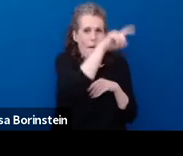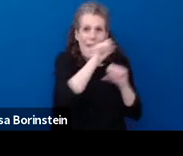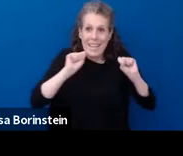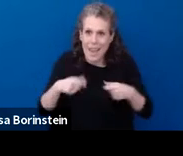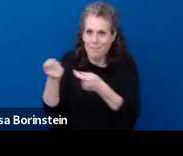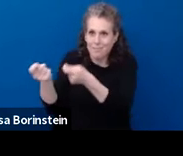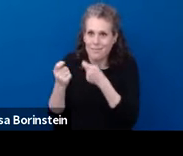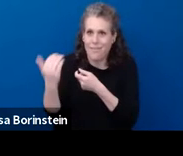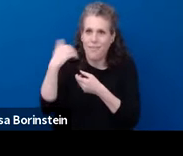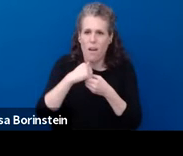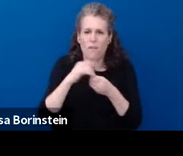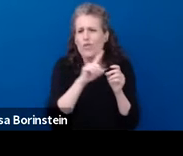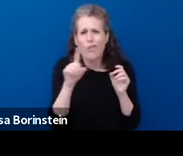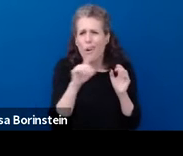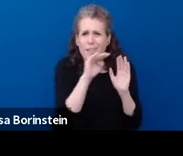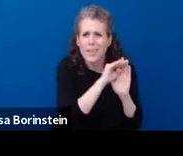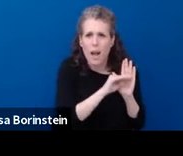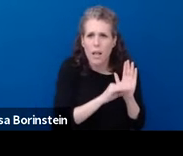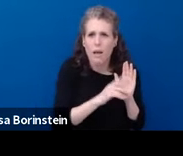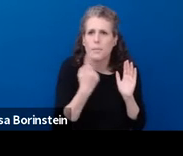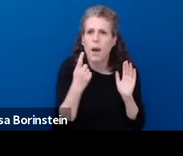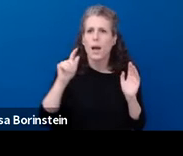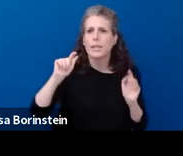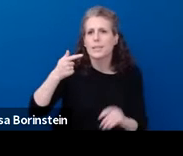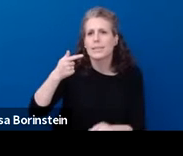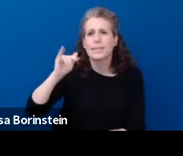Not guidelines per se, but pointers.